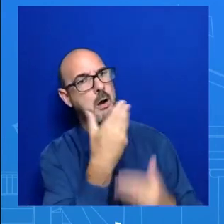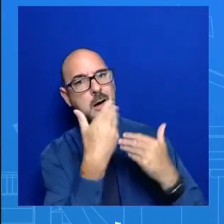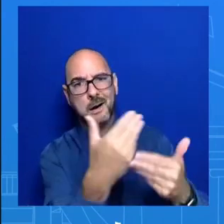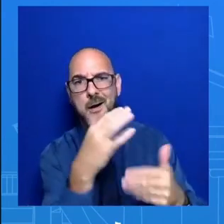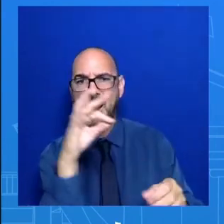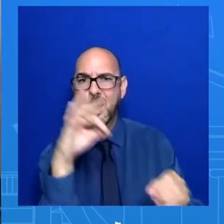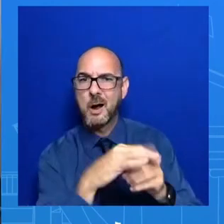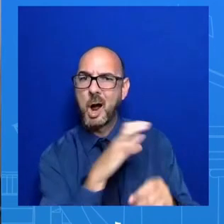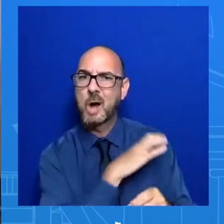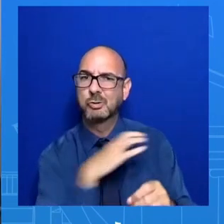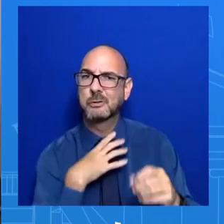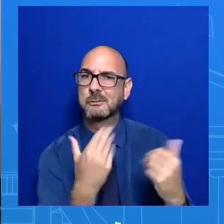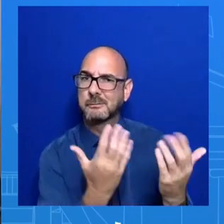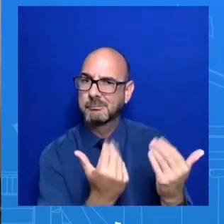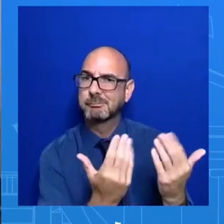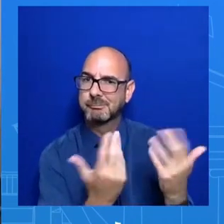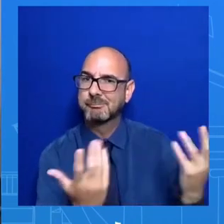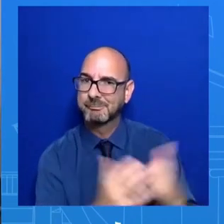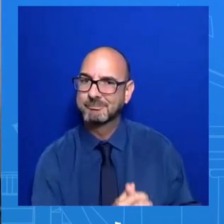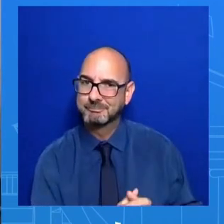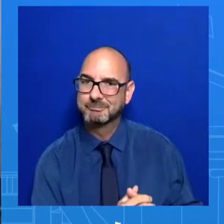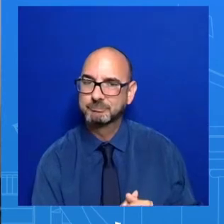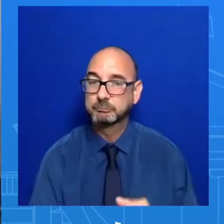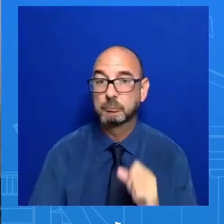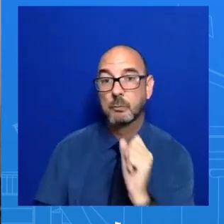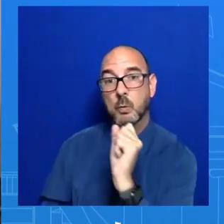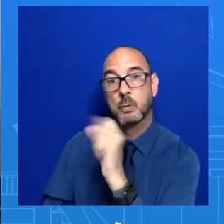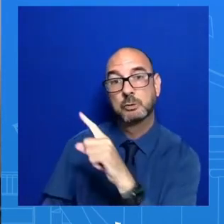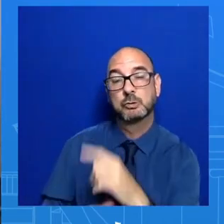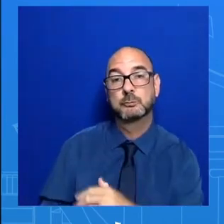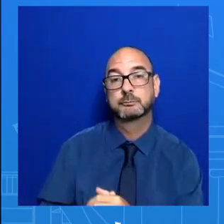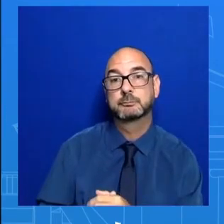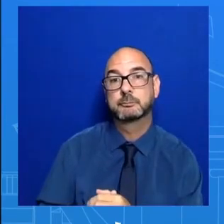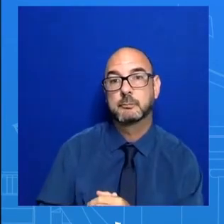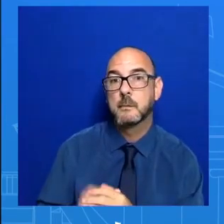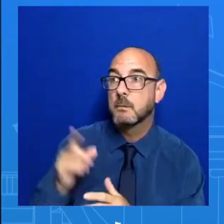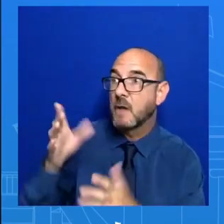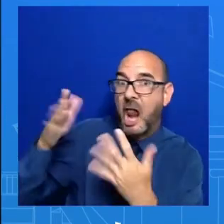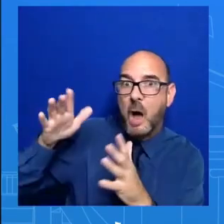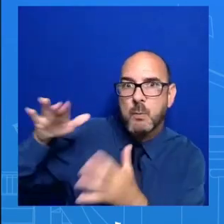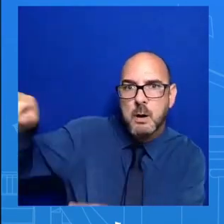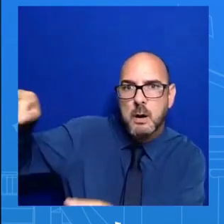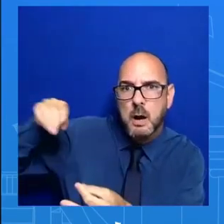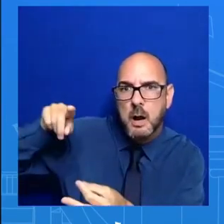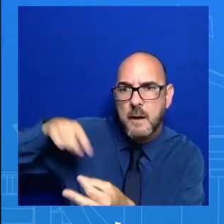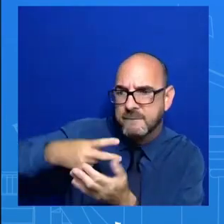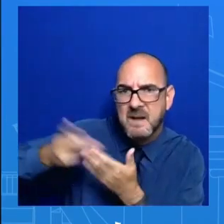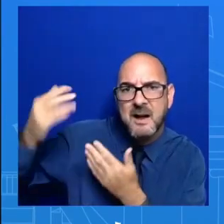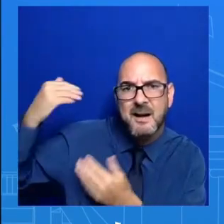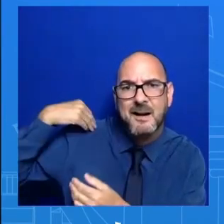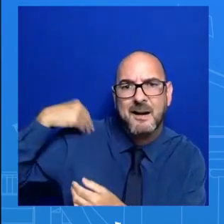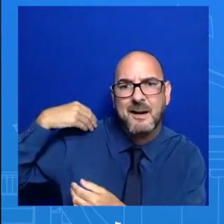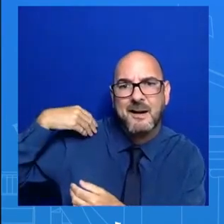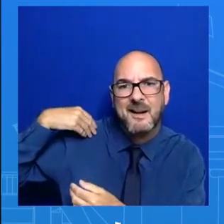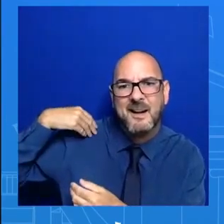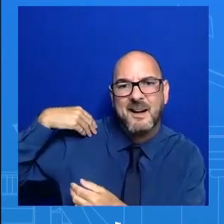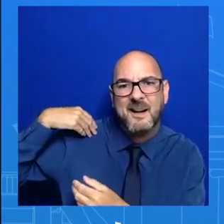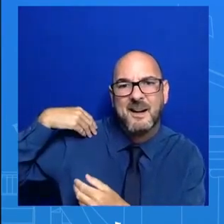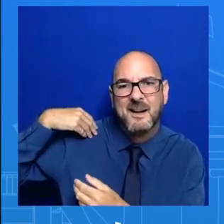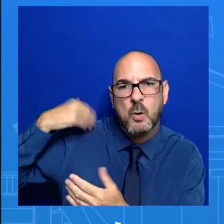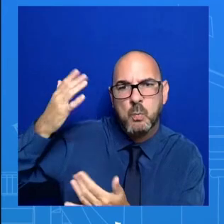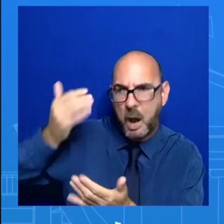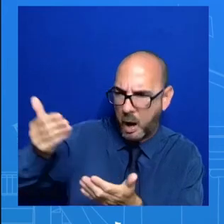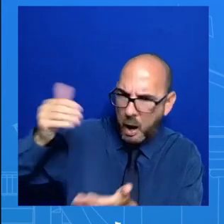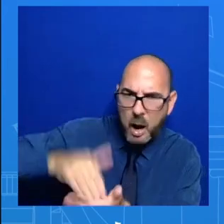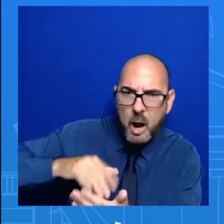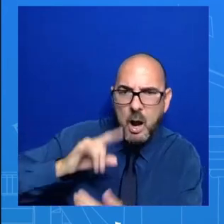Well, because this exact text failed and he's not allowing for any changes. Look, I'm going to let Senator Schumer do the work and move